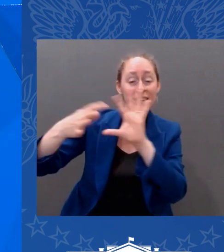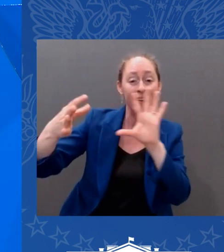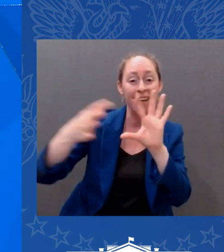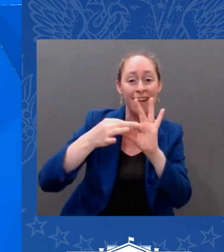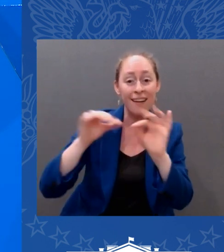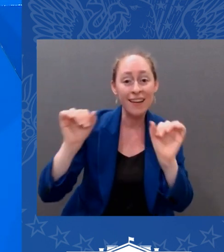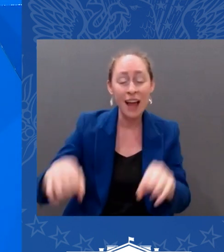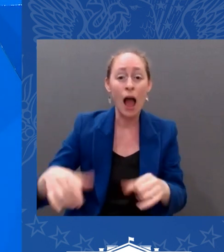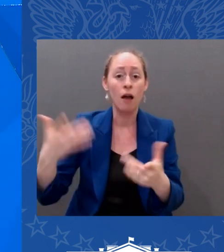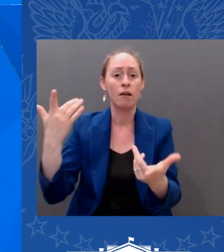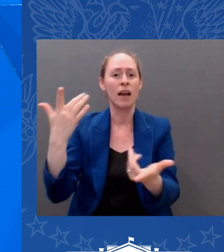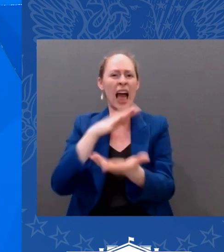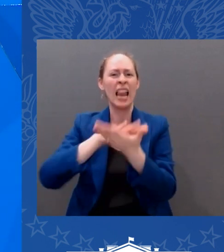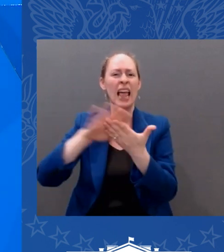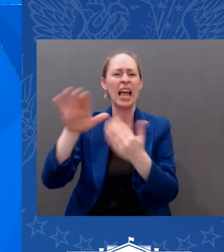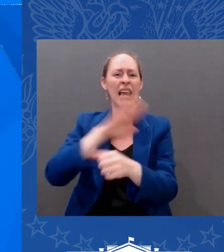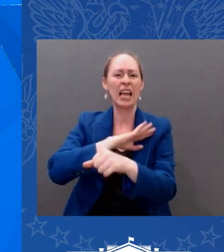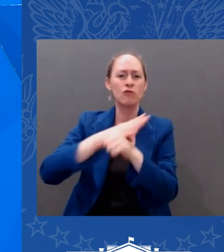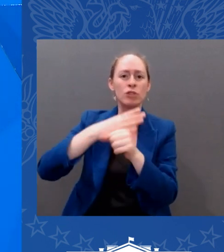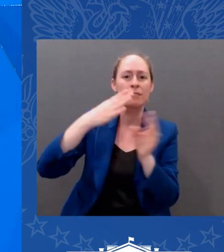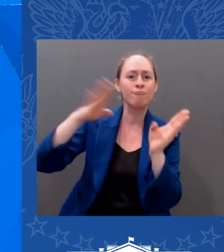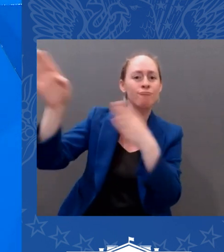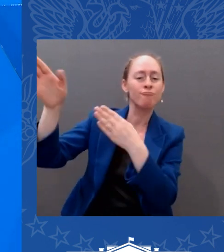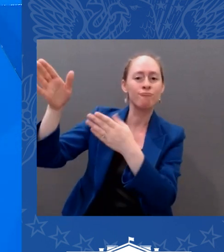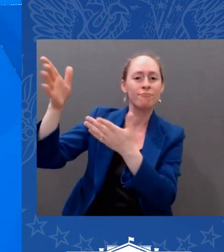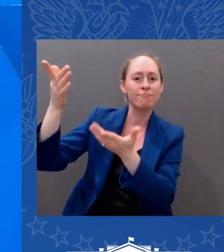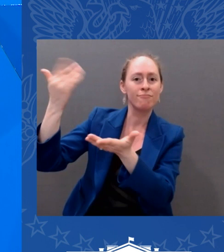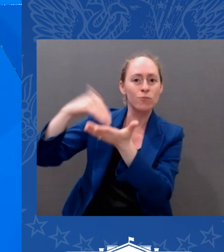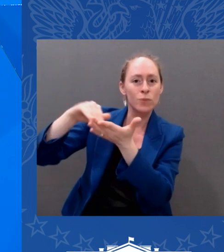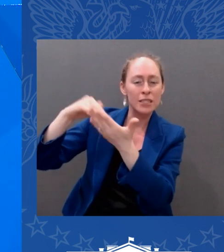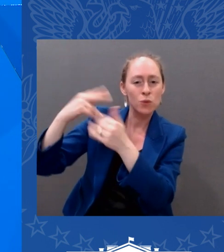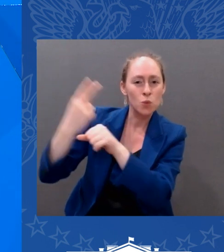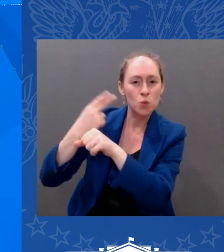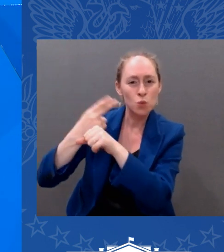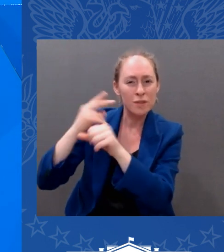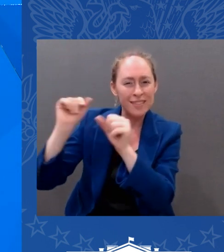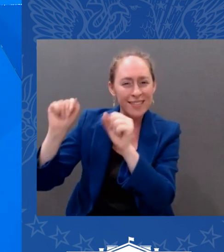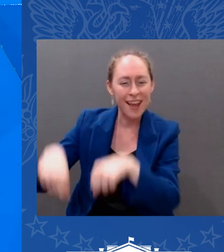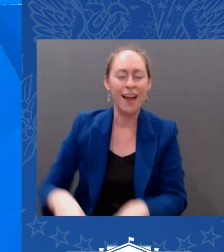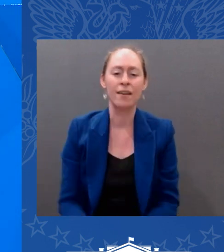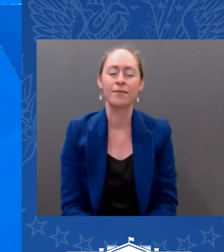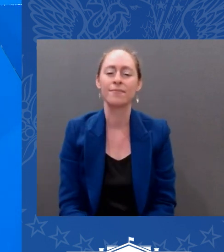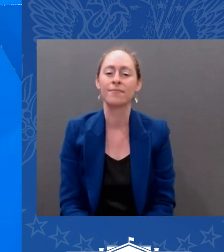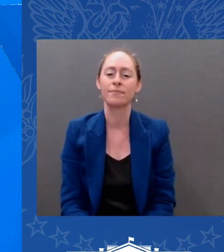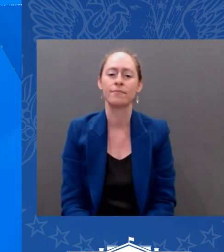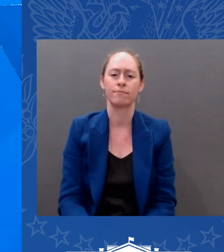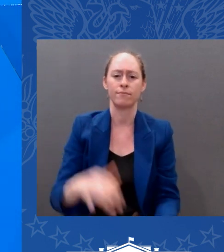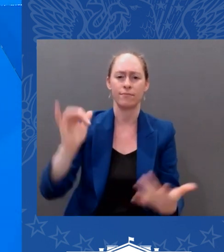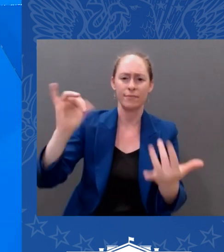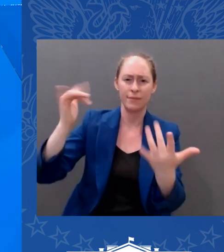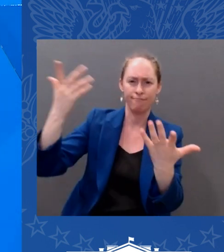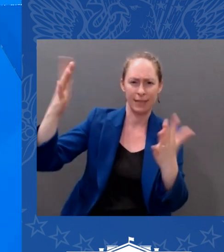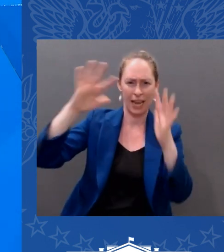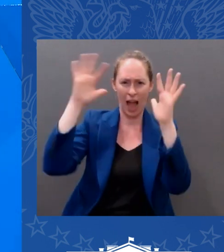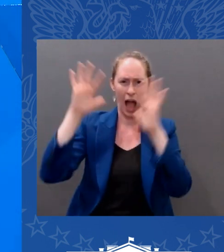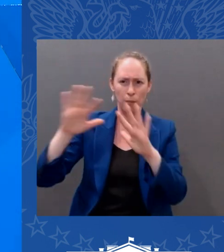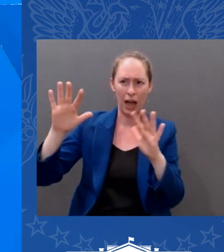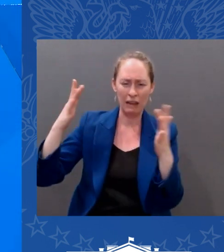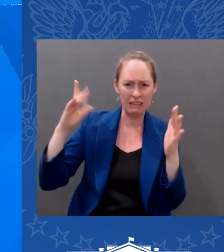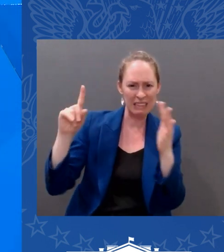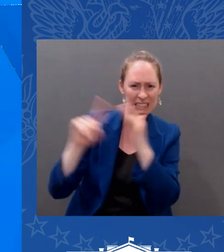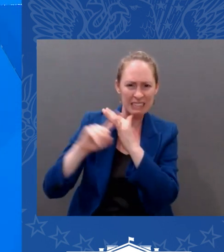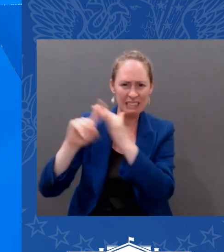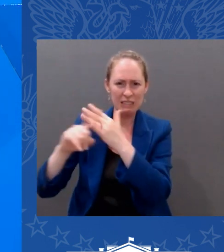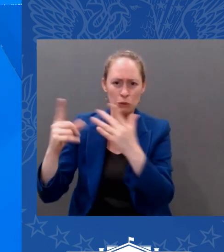tackle the climate crisis head on with the same mentality we're bringing to the work in the United States. When I